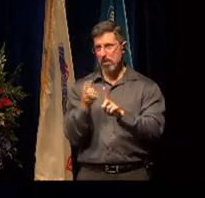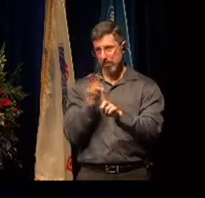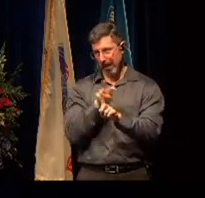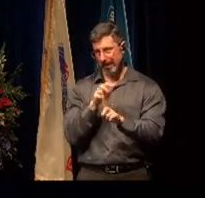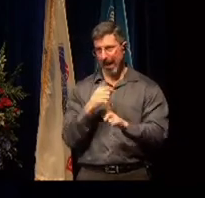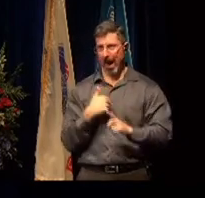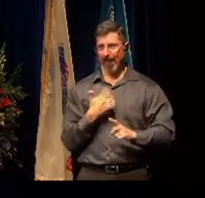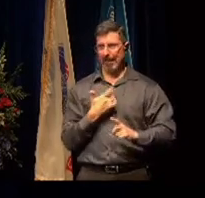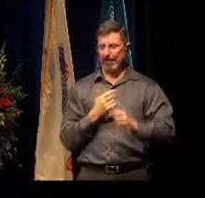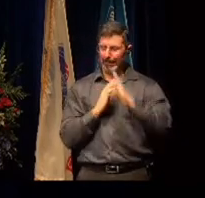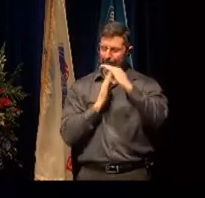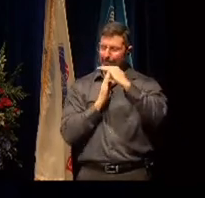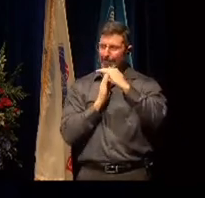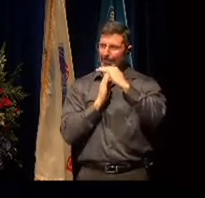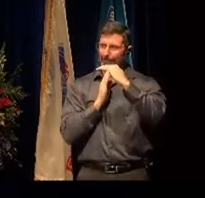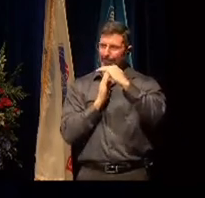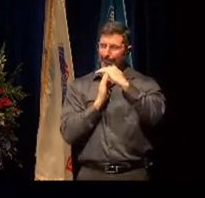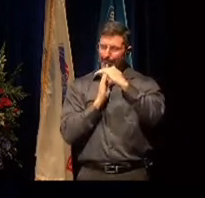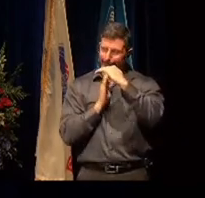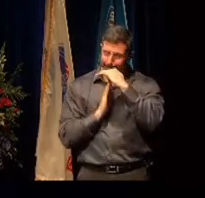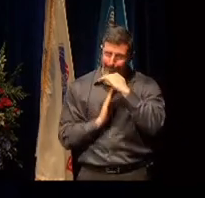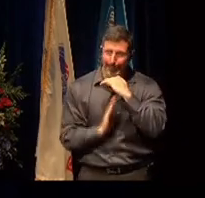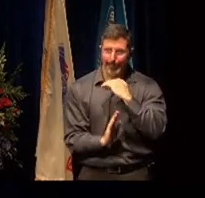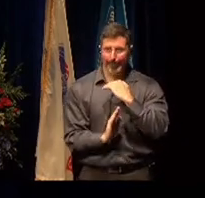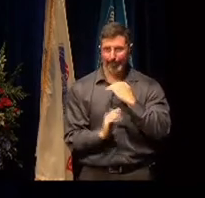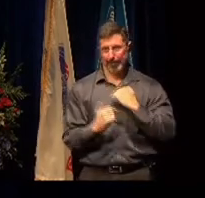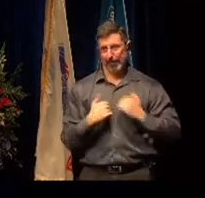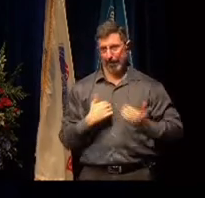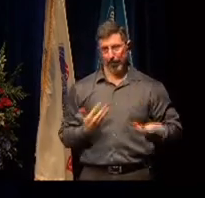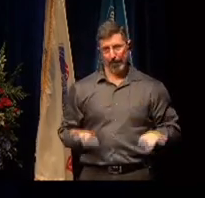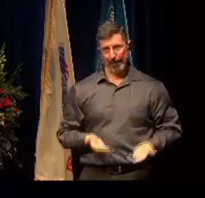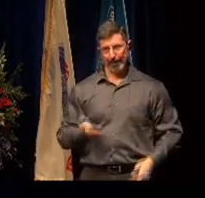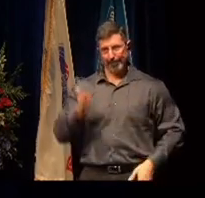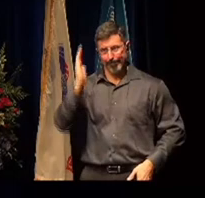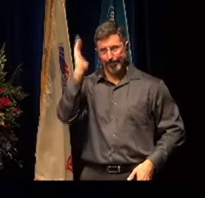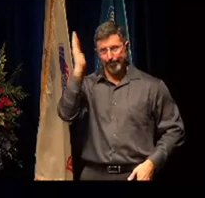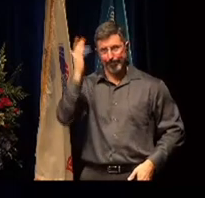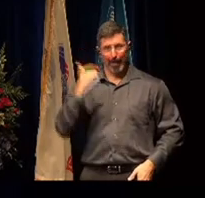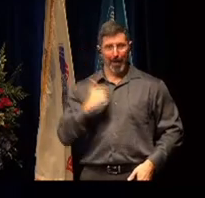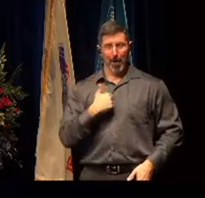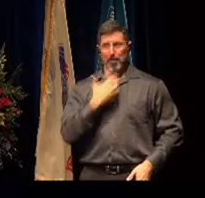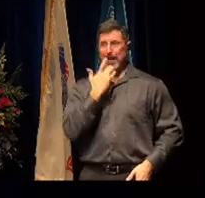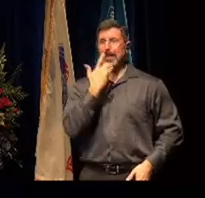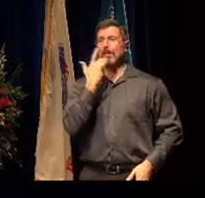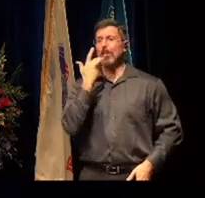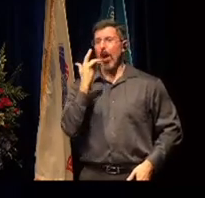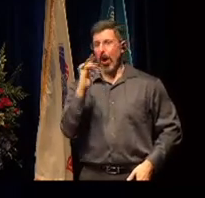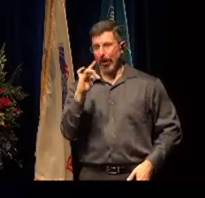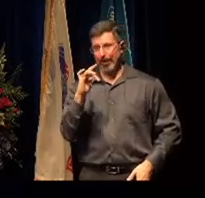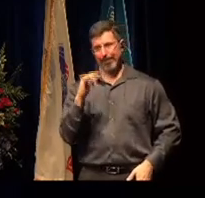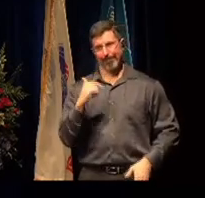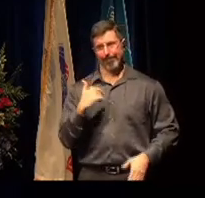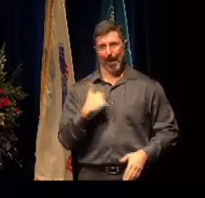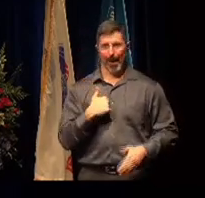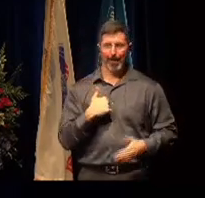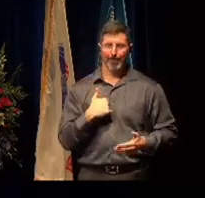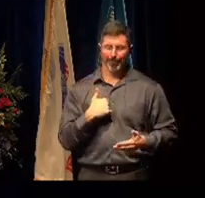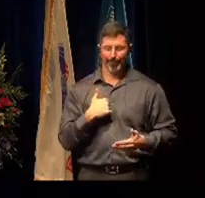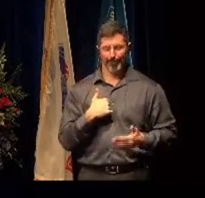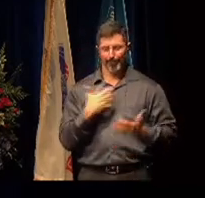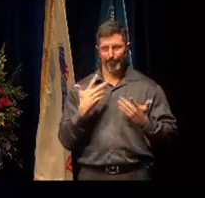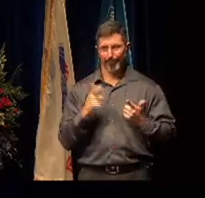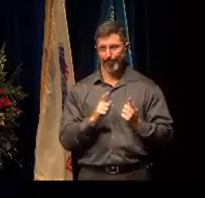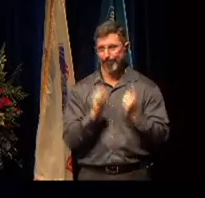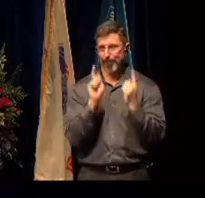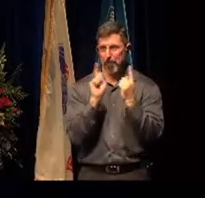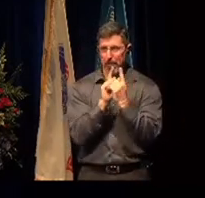have been asked to share with you today, and even more so filled with gratitude that I was lucky enough to have shared time on this earth